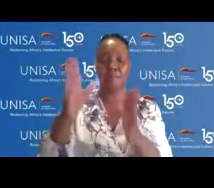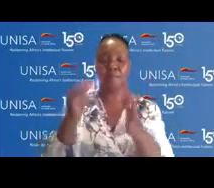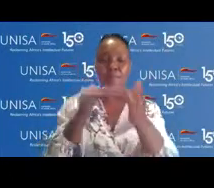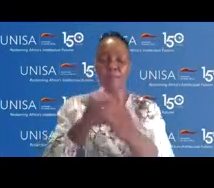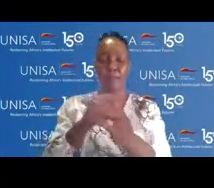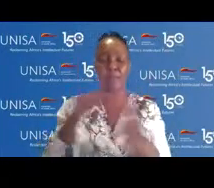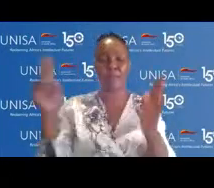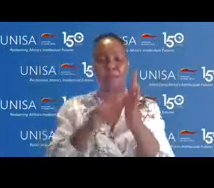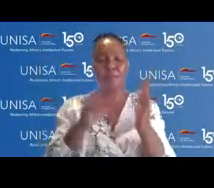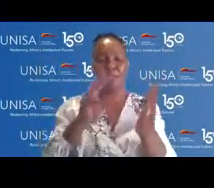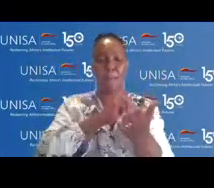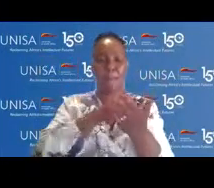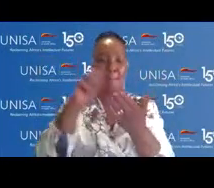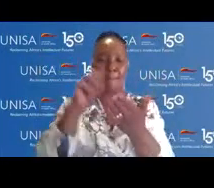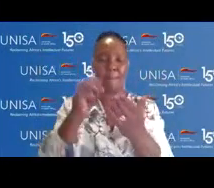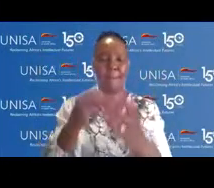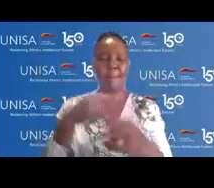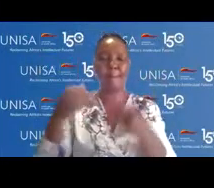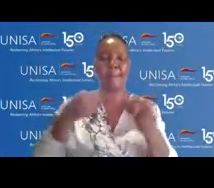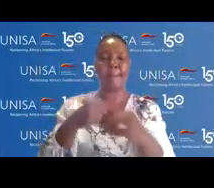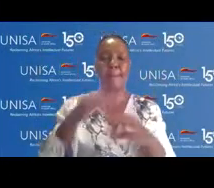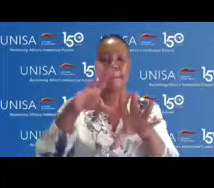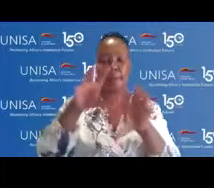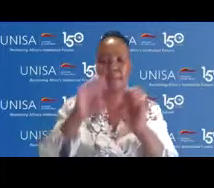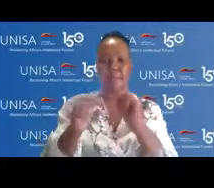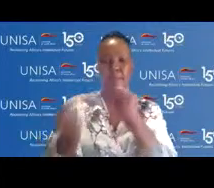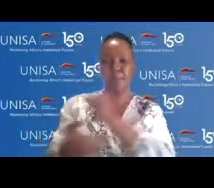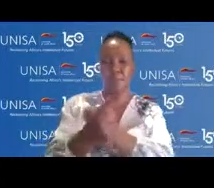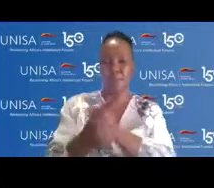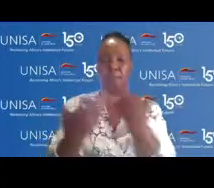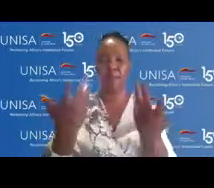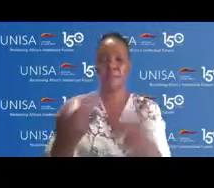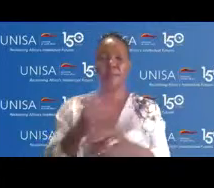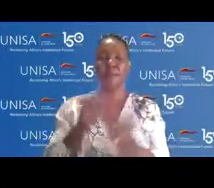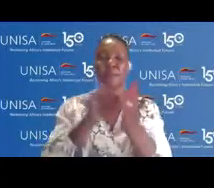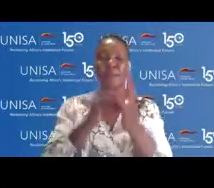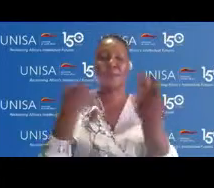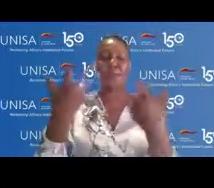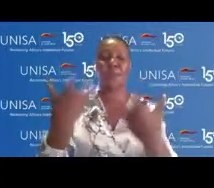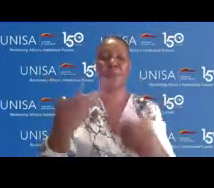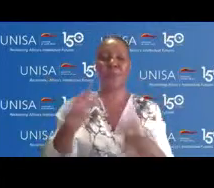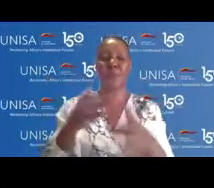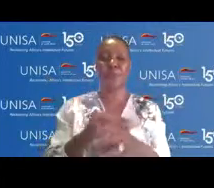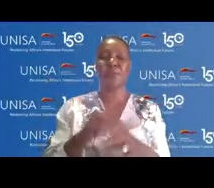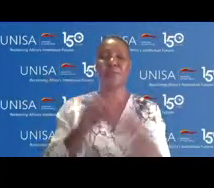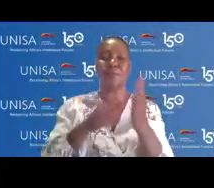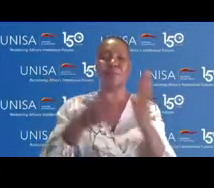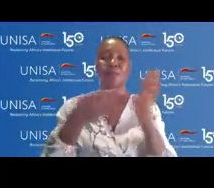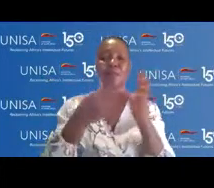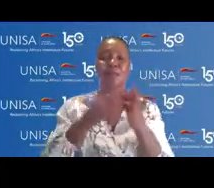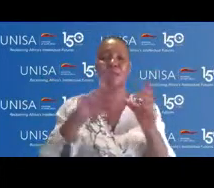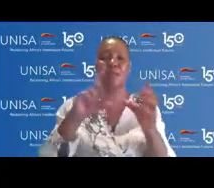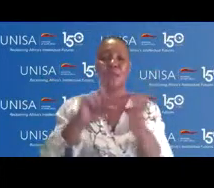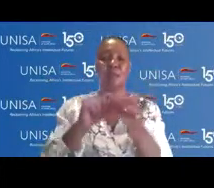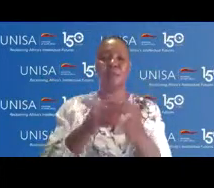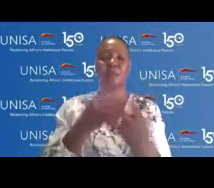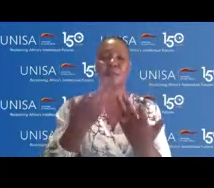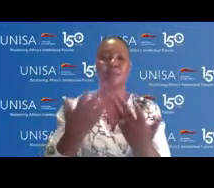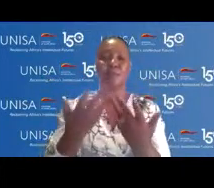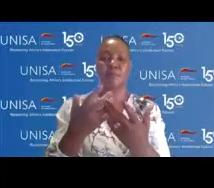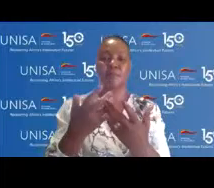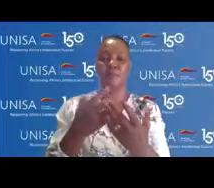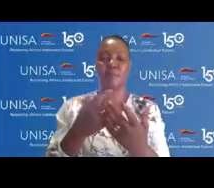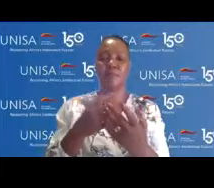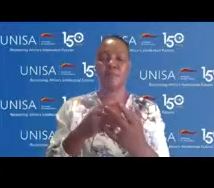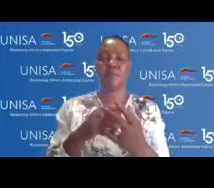about the exam session. Okay, so there I did post it, so you guys can just click on this link and then you can scan in the code and you